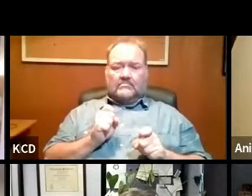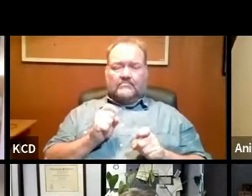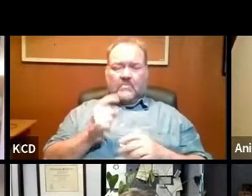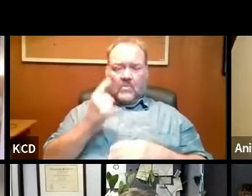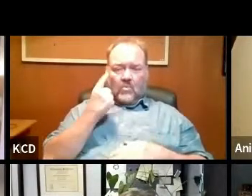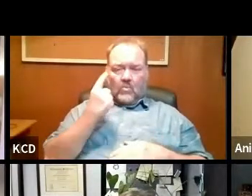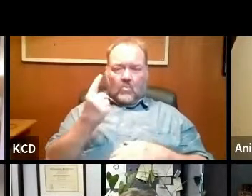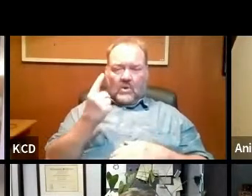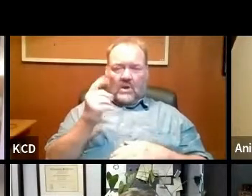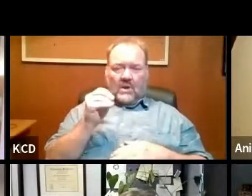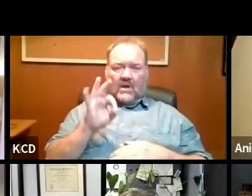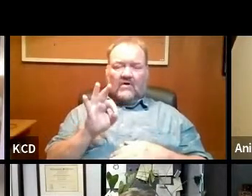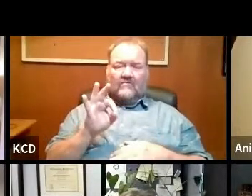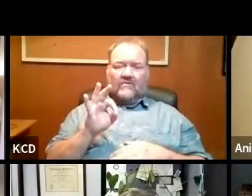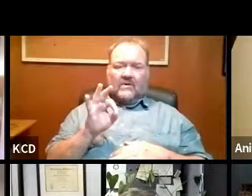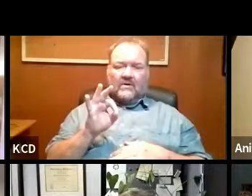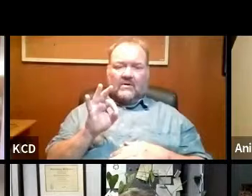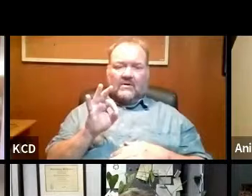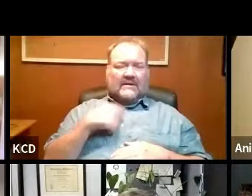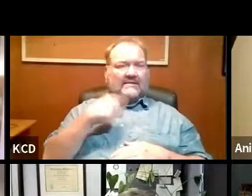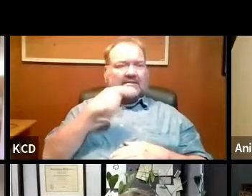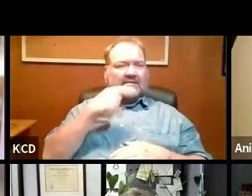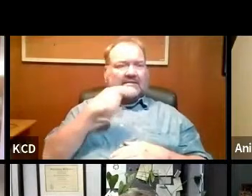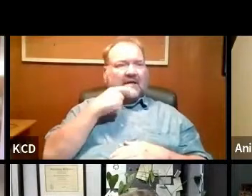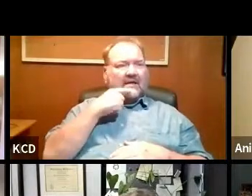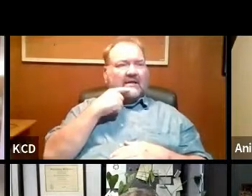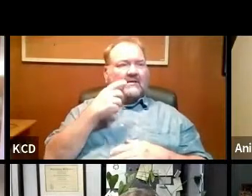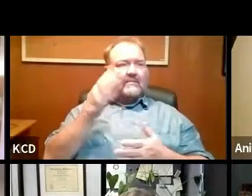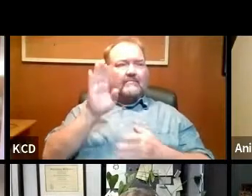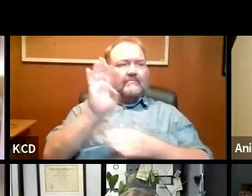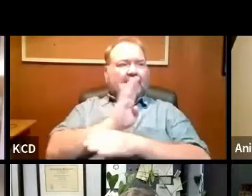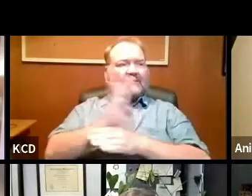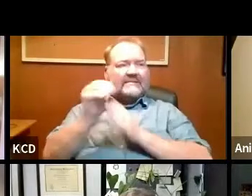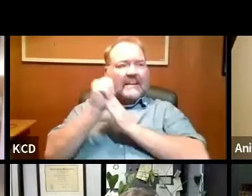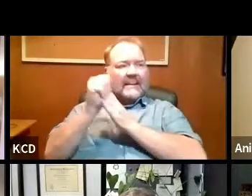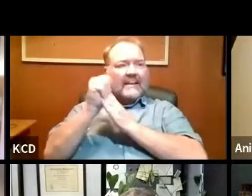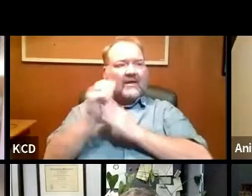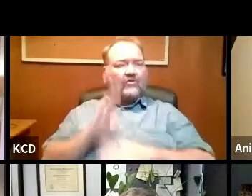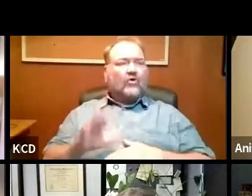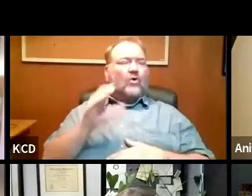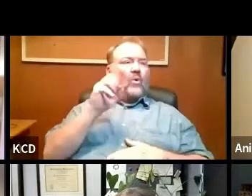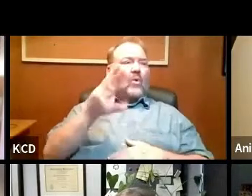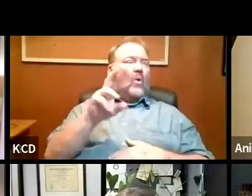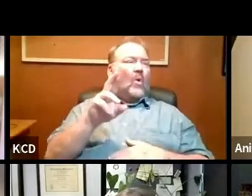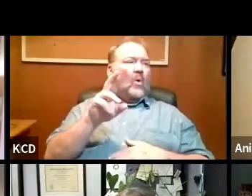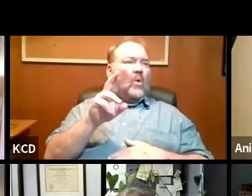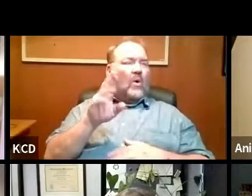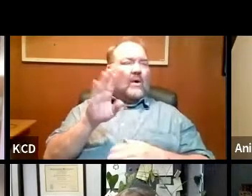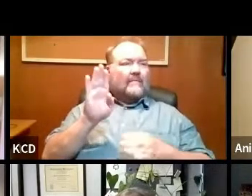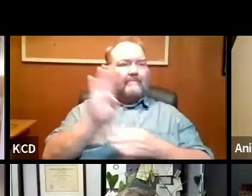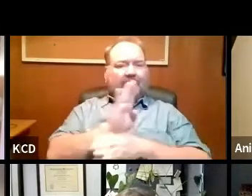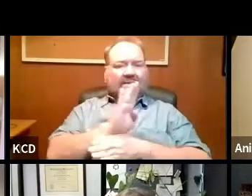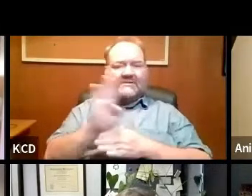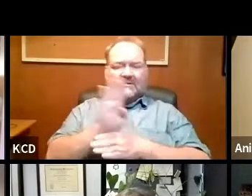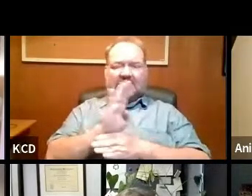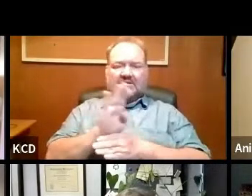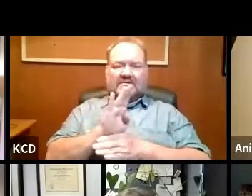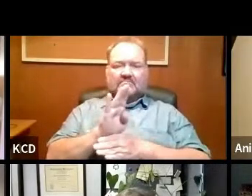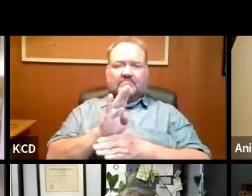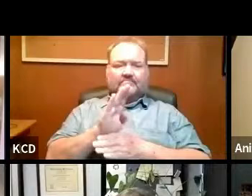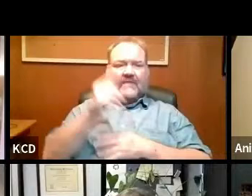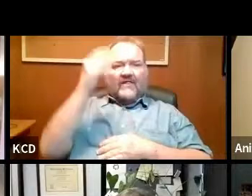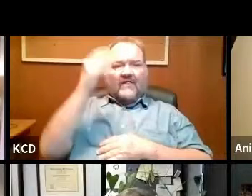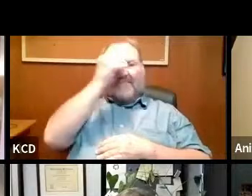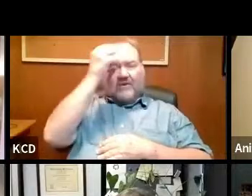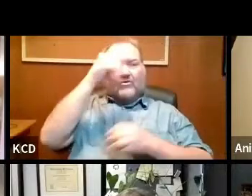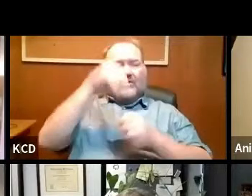one of the, I'd say, prominent business leaders or prominent business